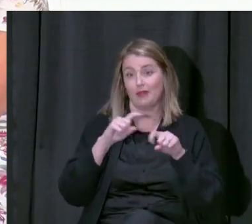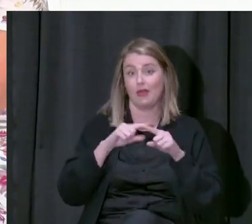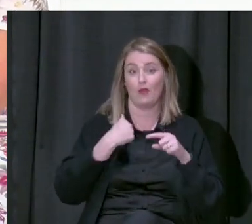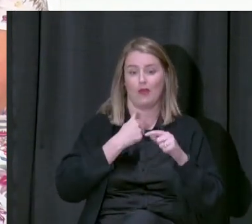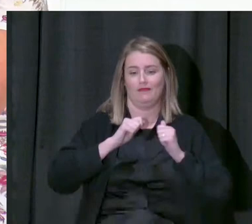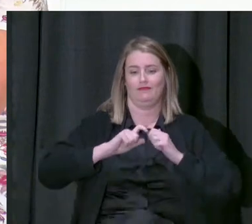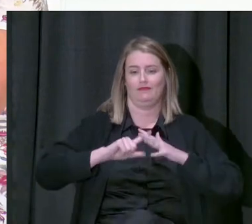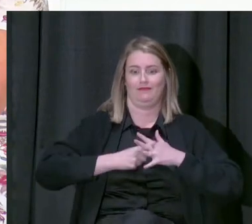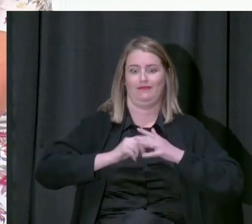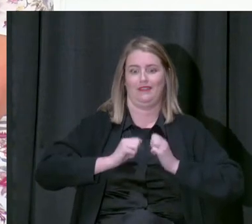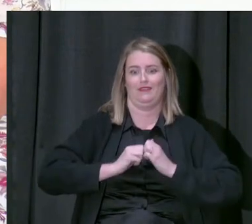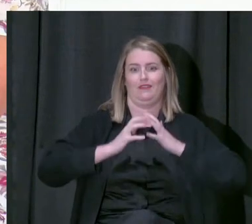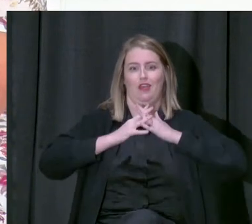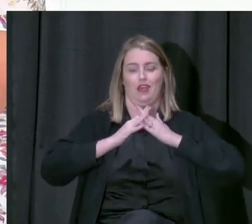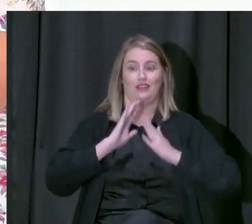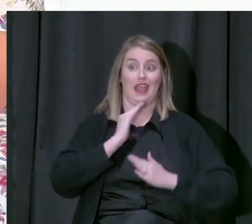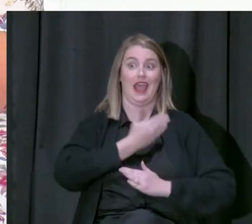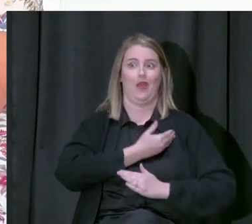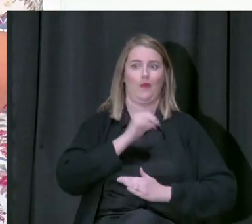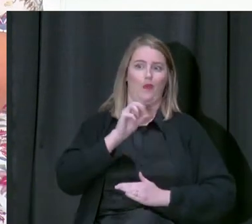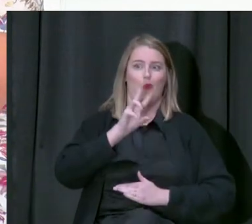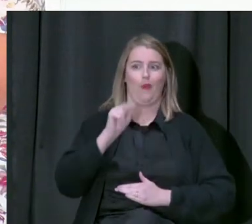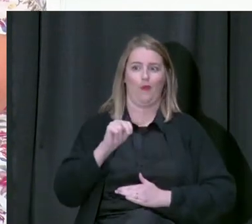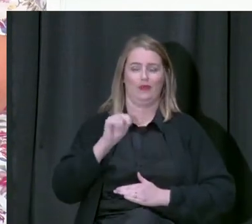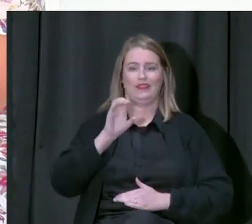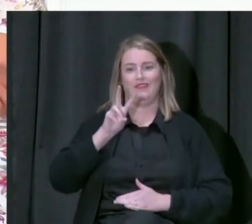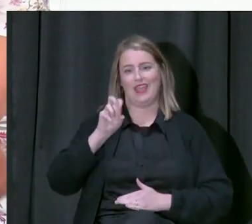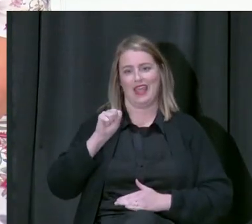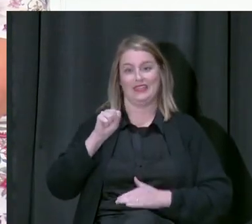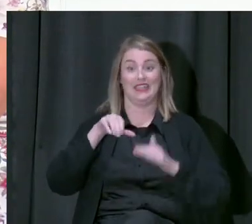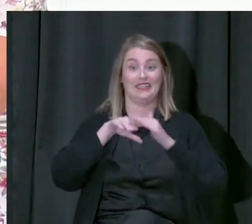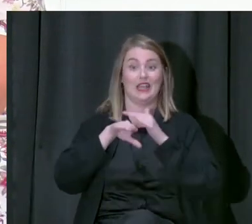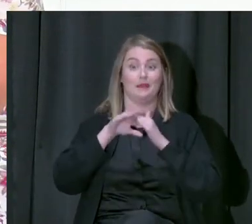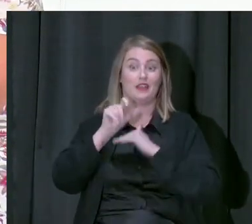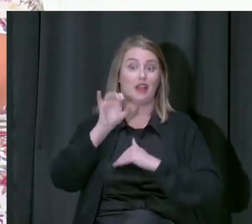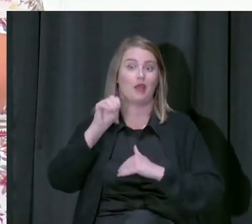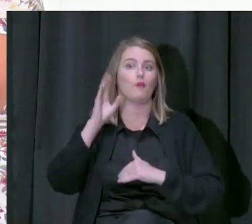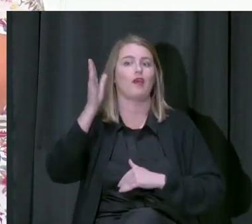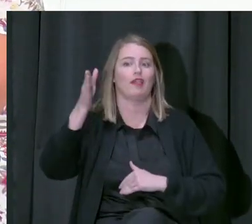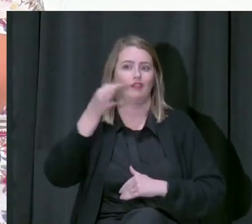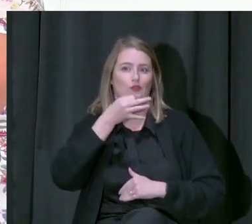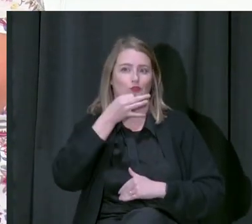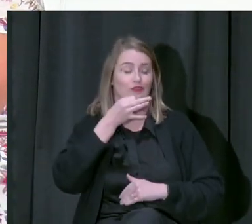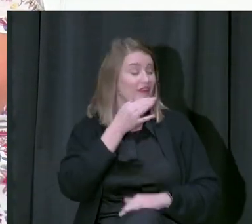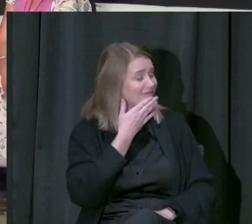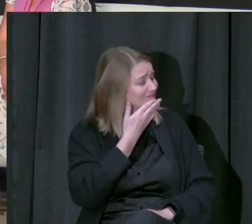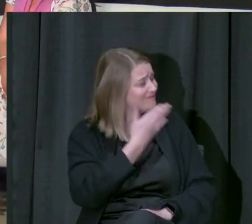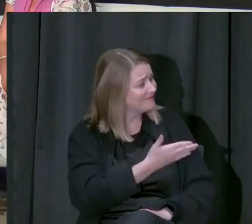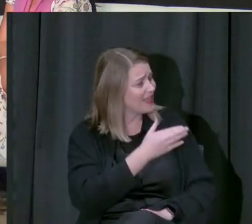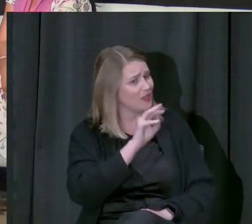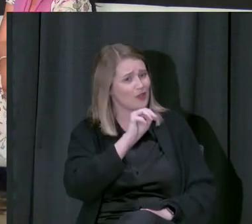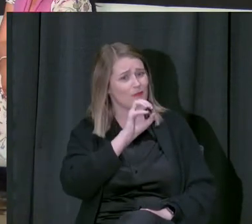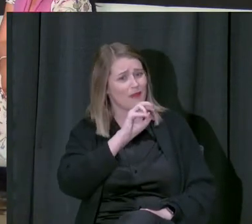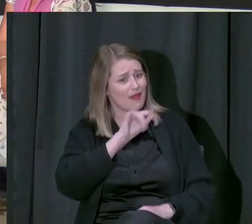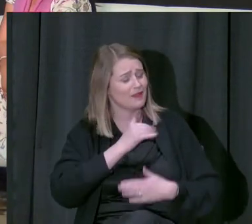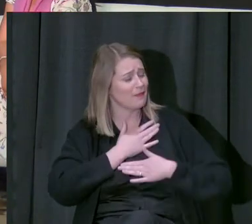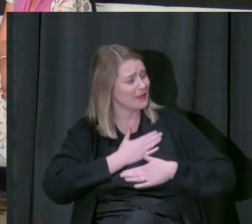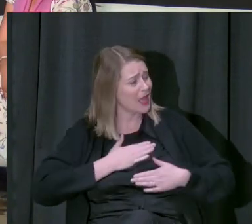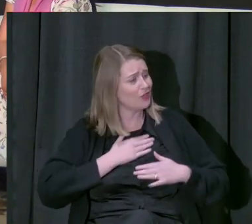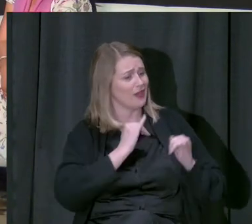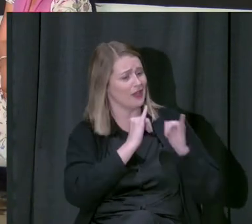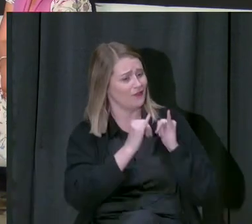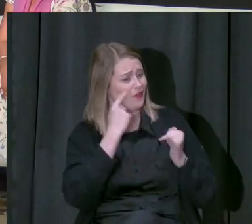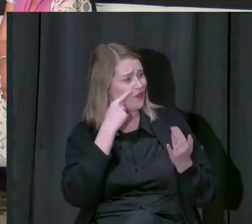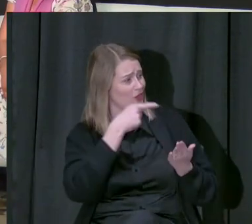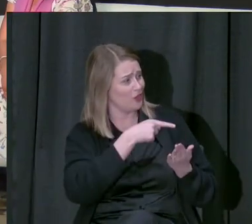own CVS Health Accessibility.com very soon. So. Excellent. Monica, thank you. It's been a pleasure interviewing you for